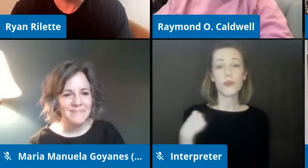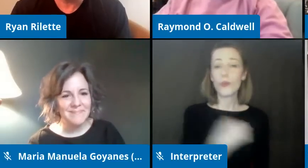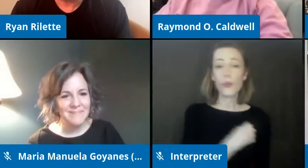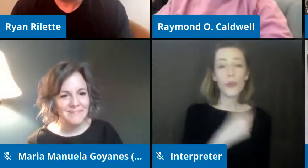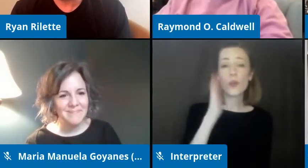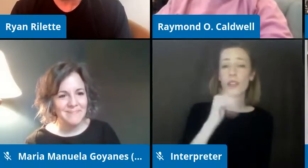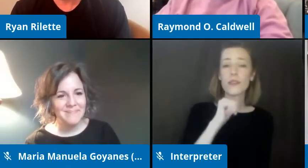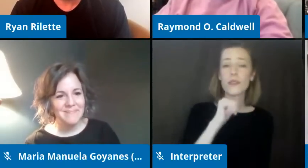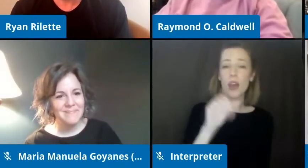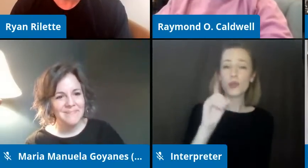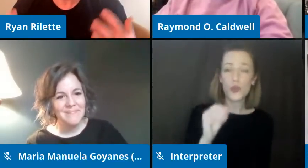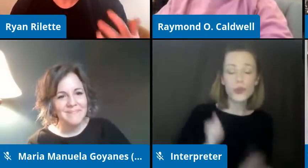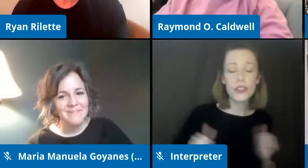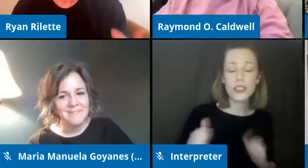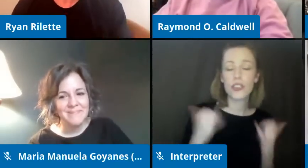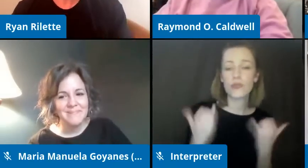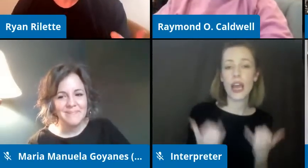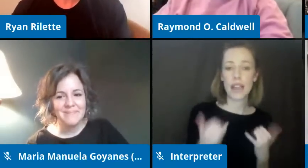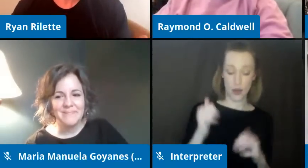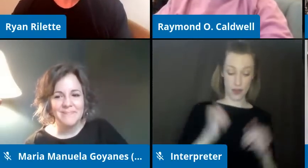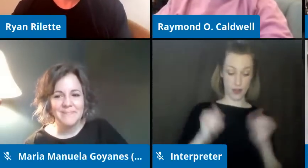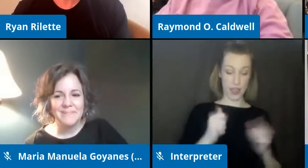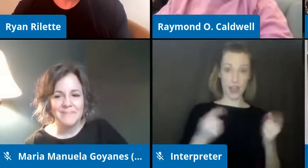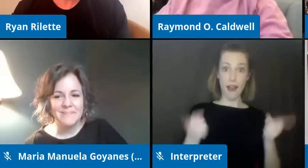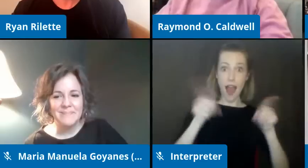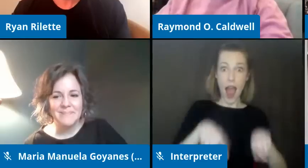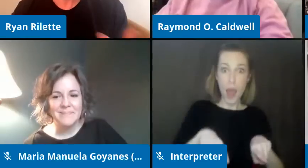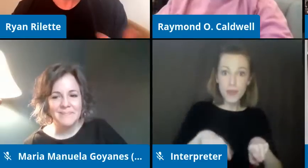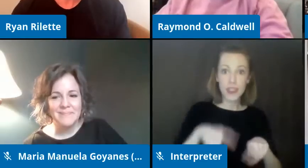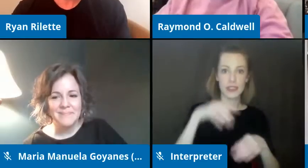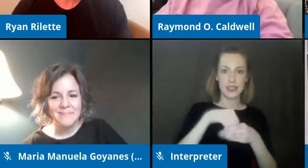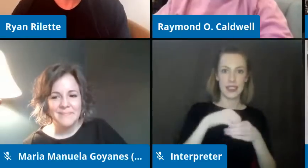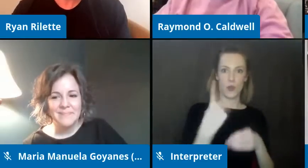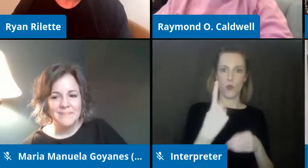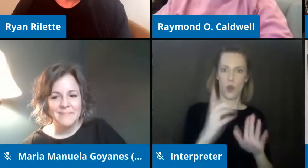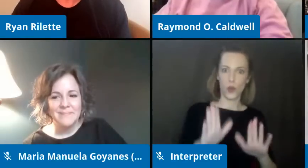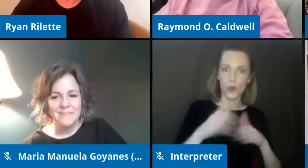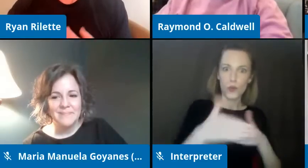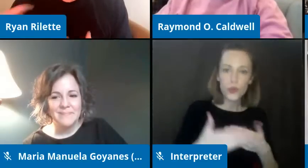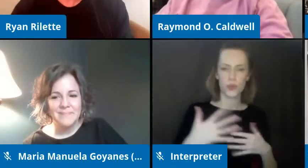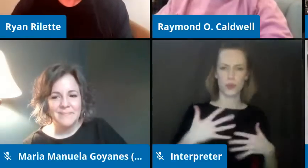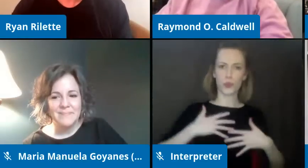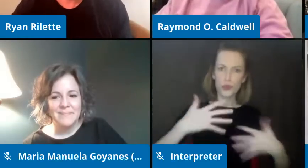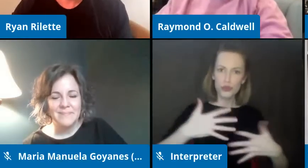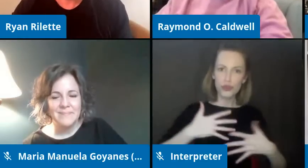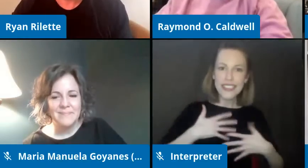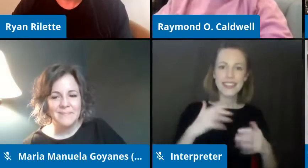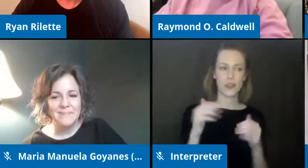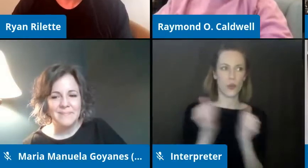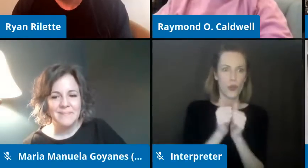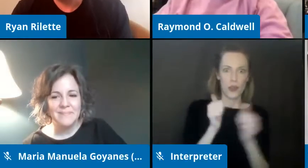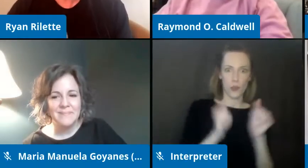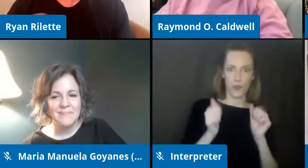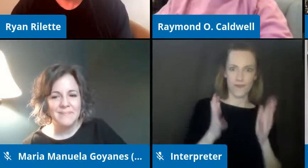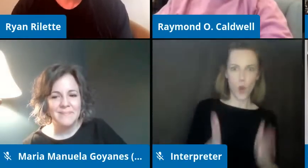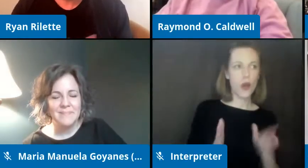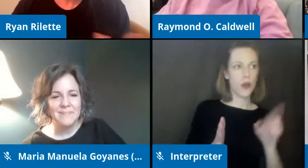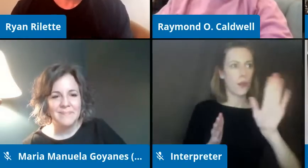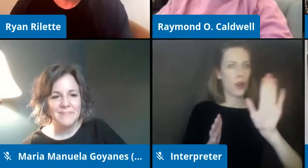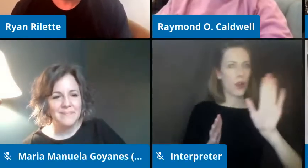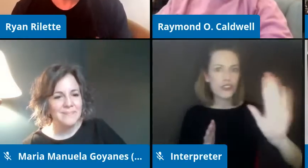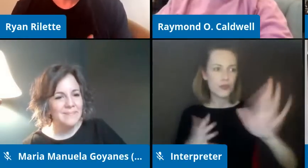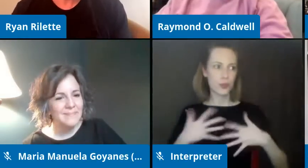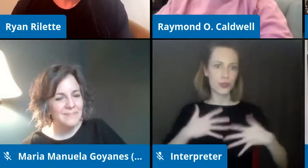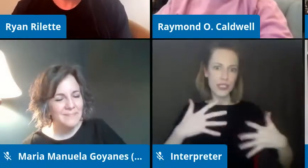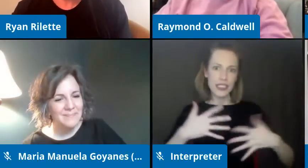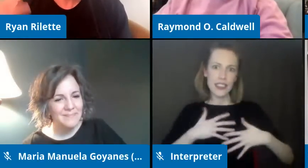live people. Theater is about us breathing together in the same space with the performers and feeling their, you know, literally